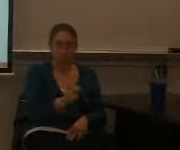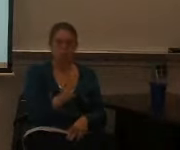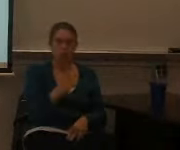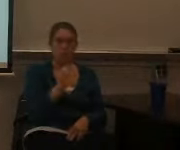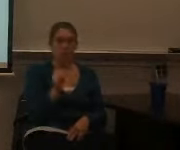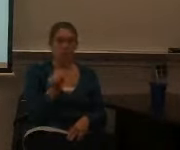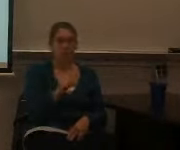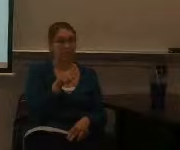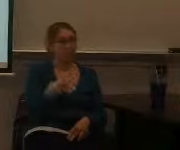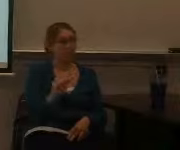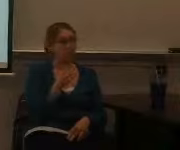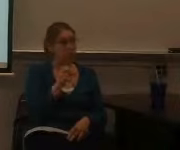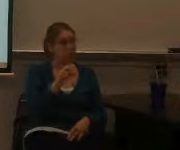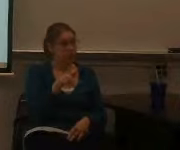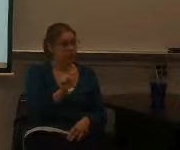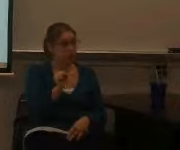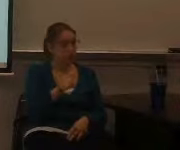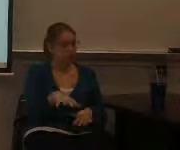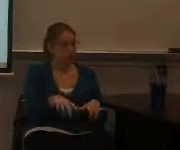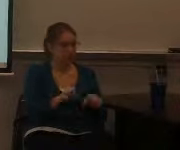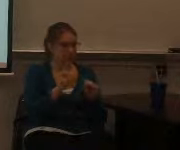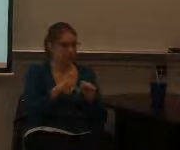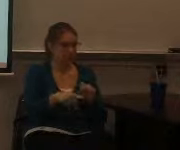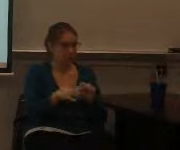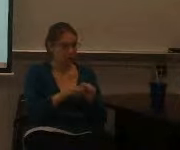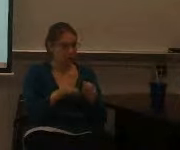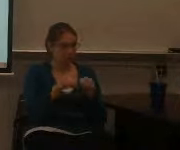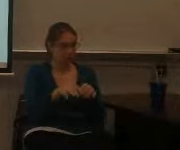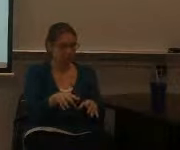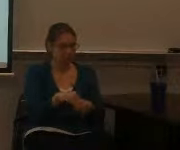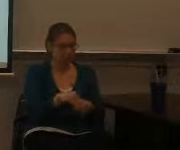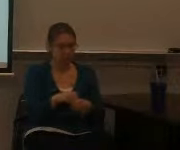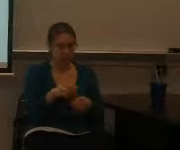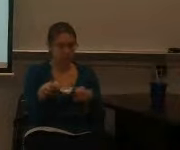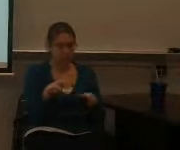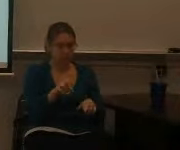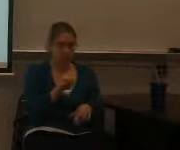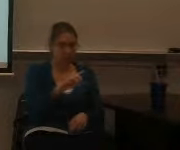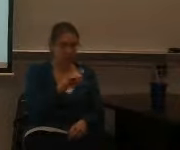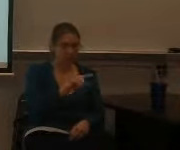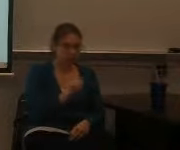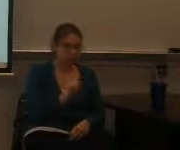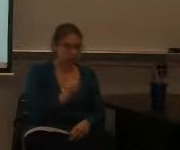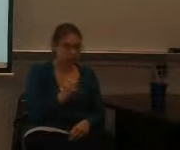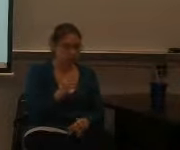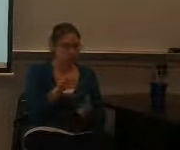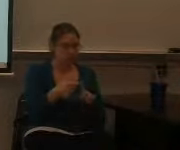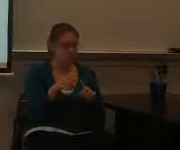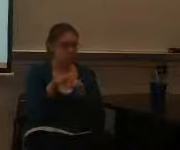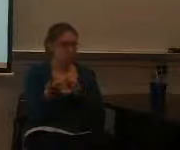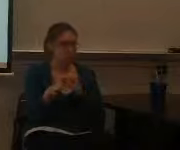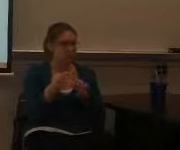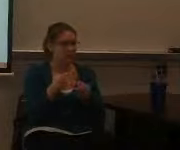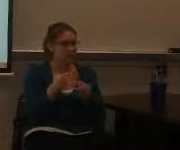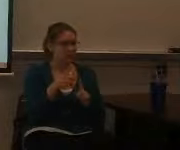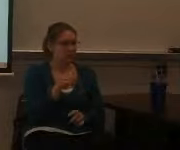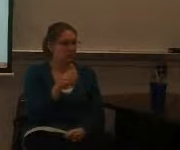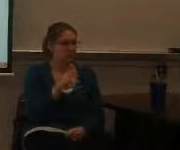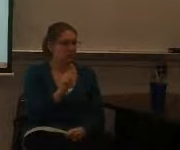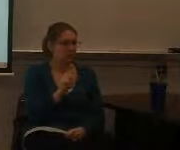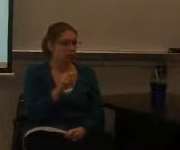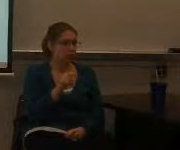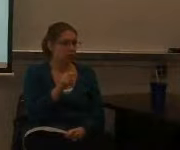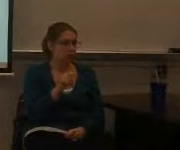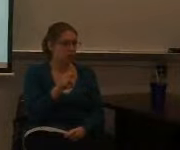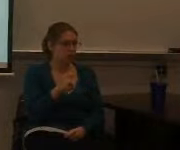even phosphorus can be taken up and deposited, say, in river sediments, as opposed to being shot out downstream.